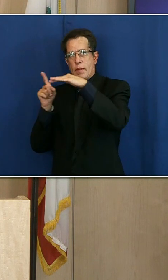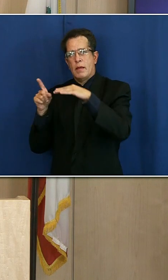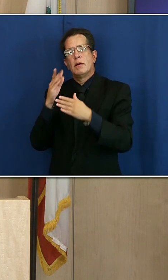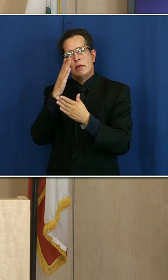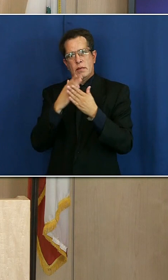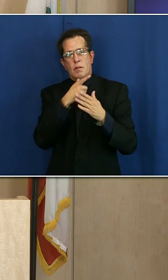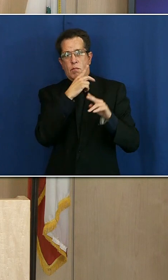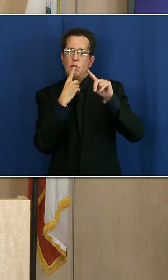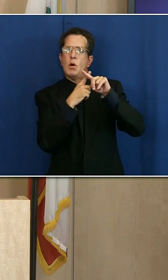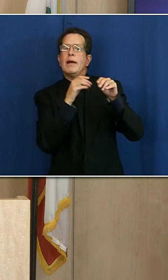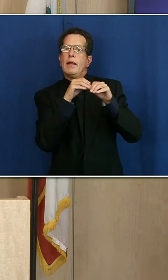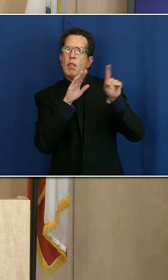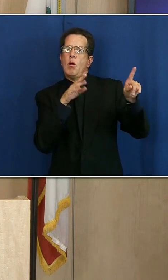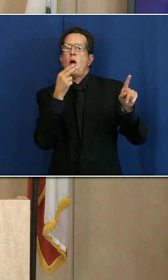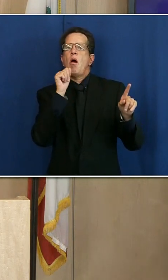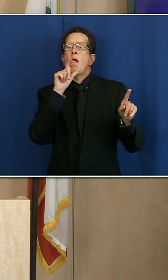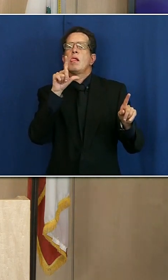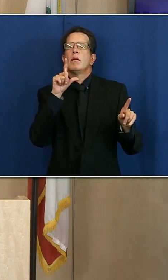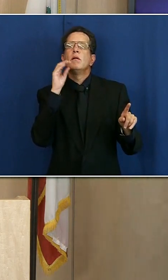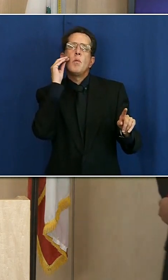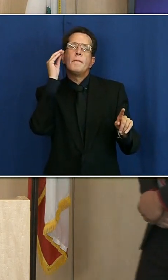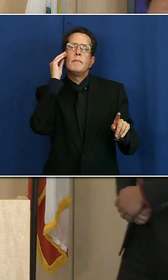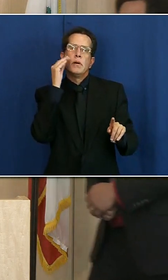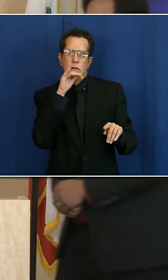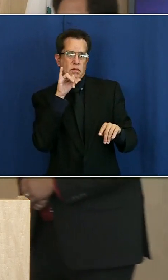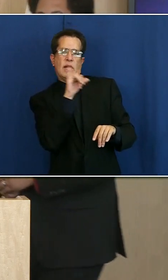in their residence halls.